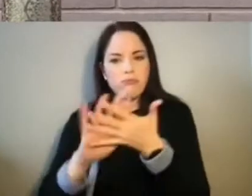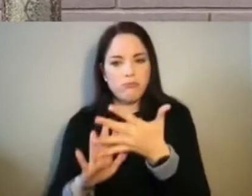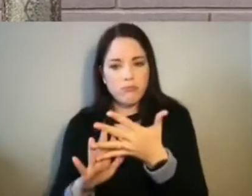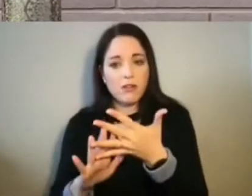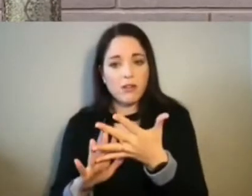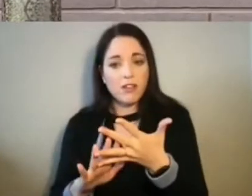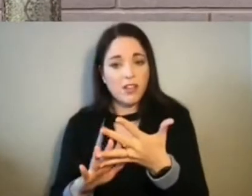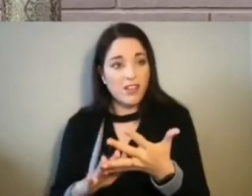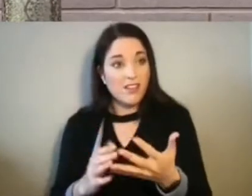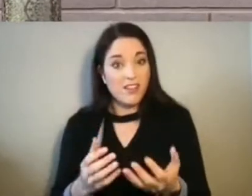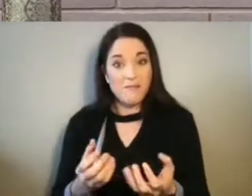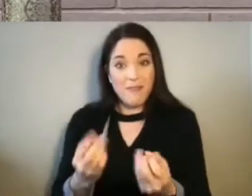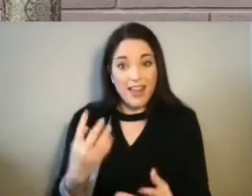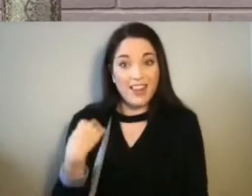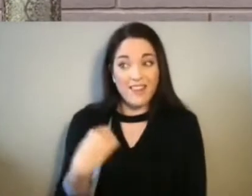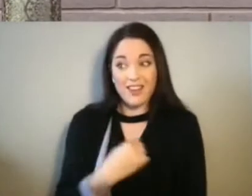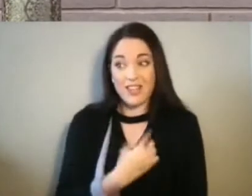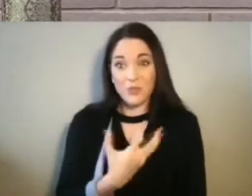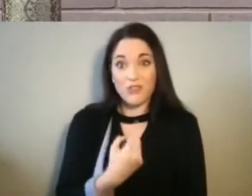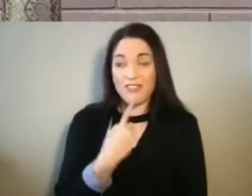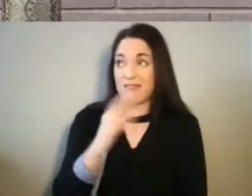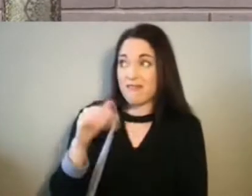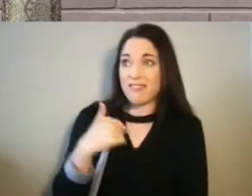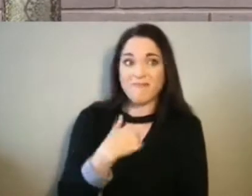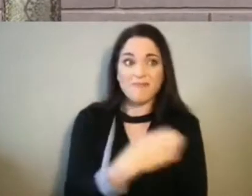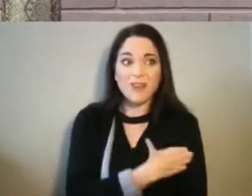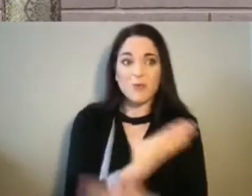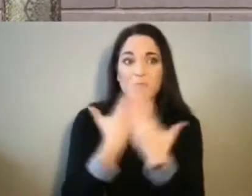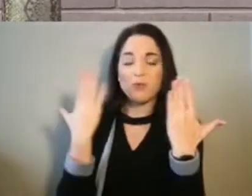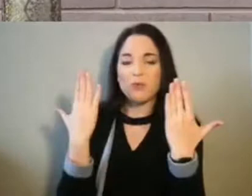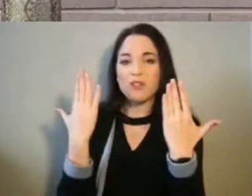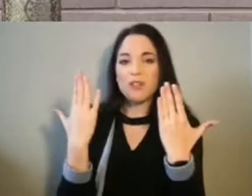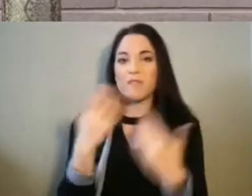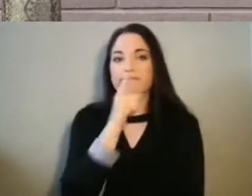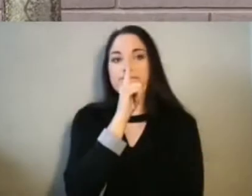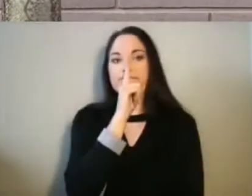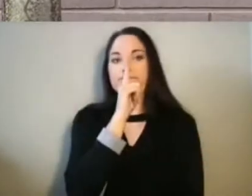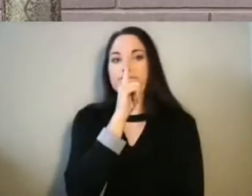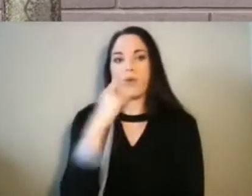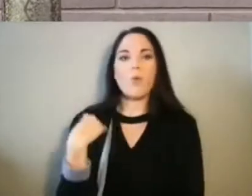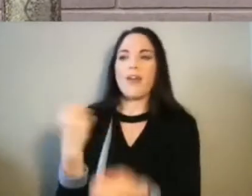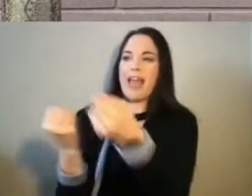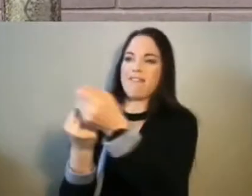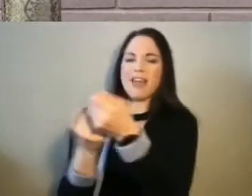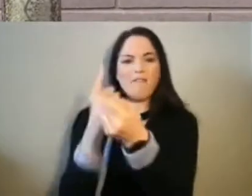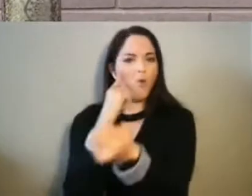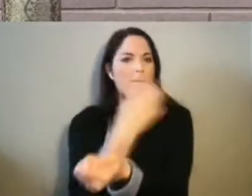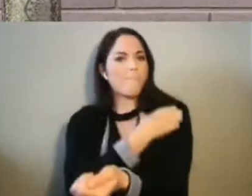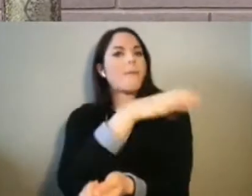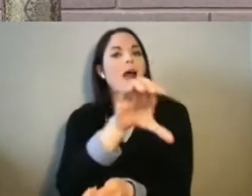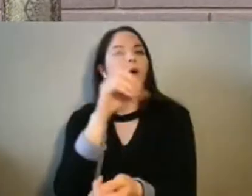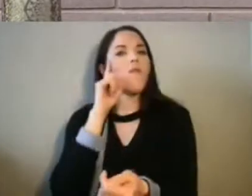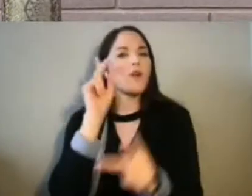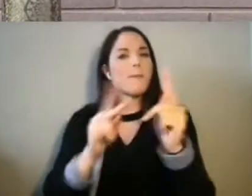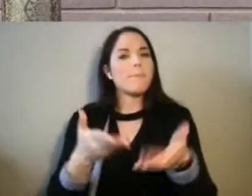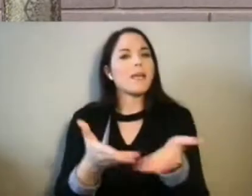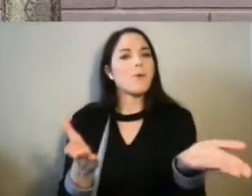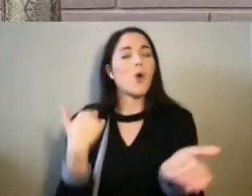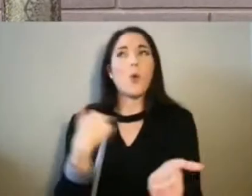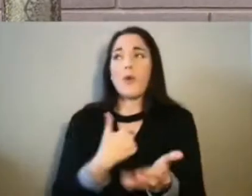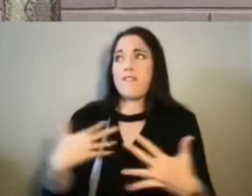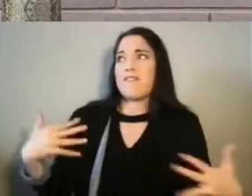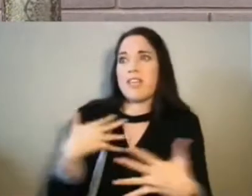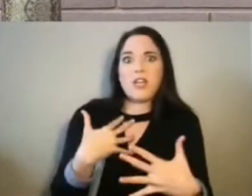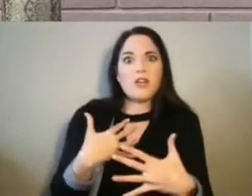The disciple in our scripture was so impressed by the power of the temple because it was at least one show